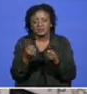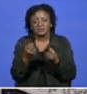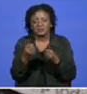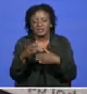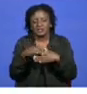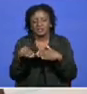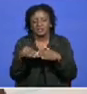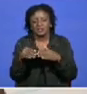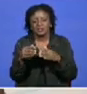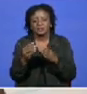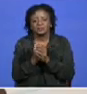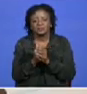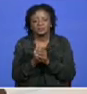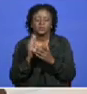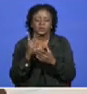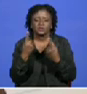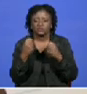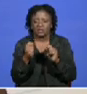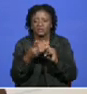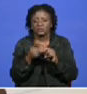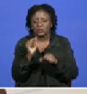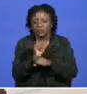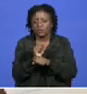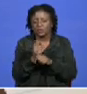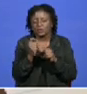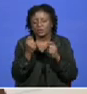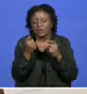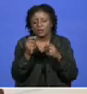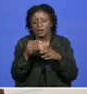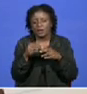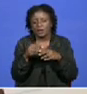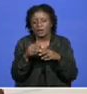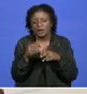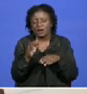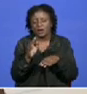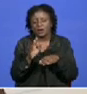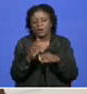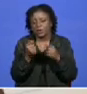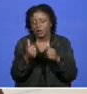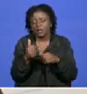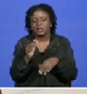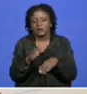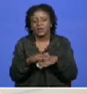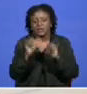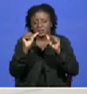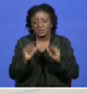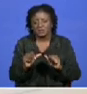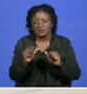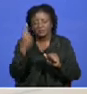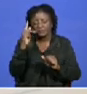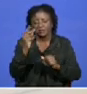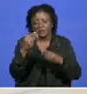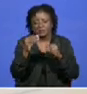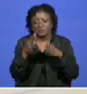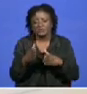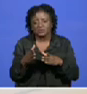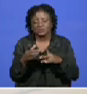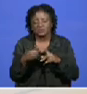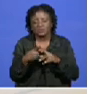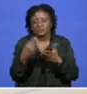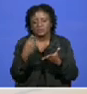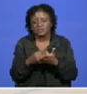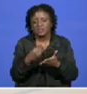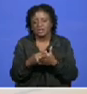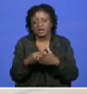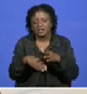We're trying to work out and work out quickly is the ability for merchants in particular to be able to cash out